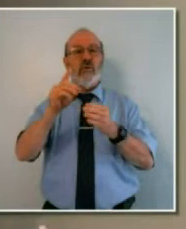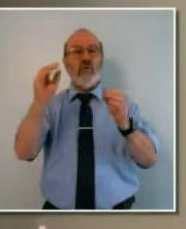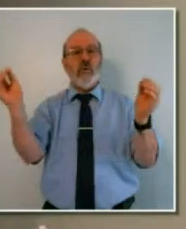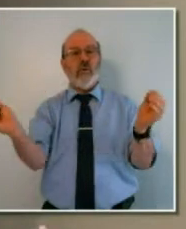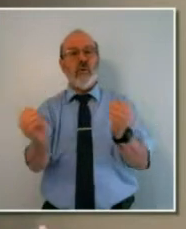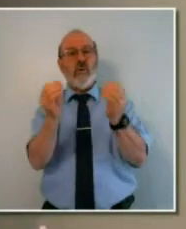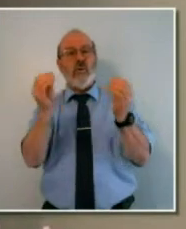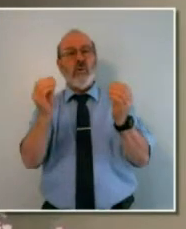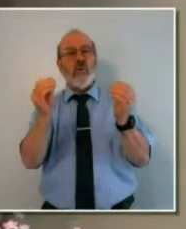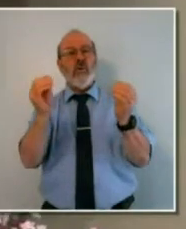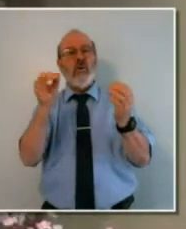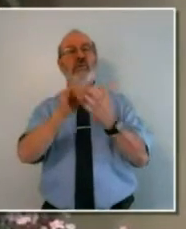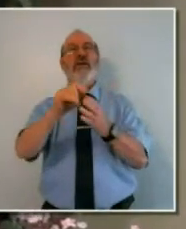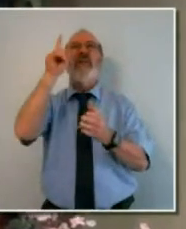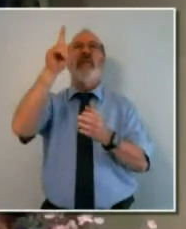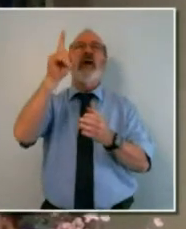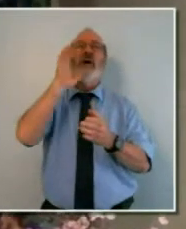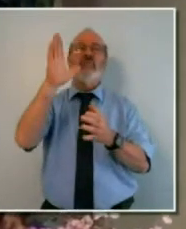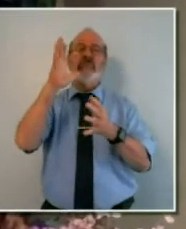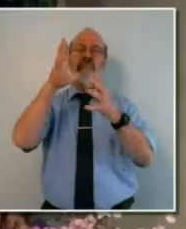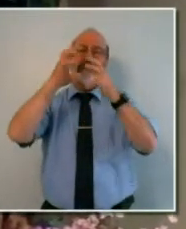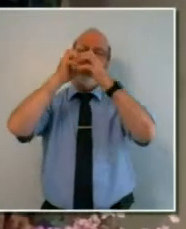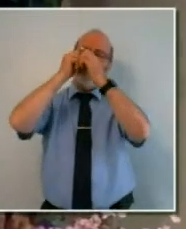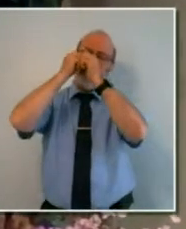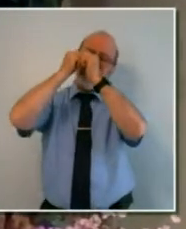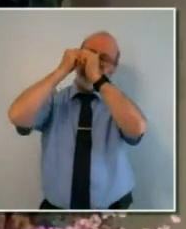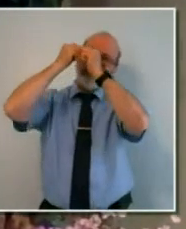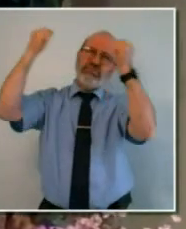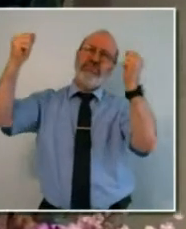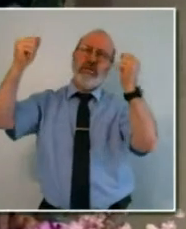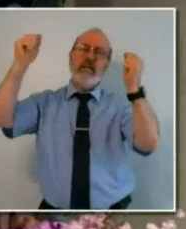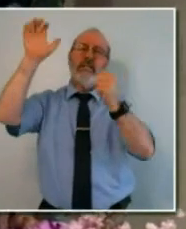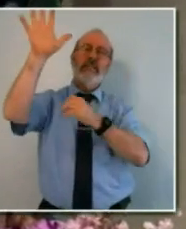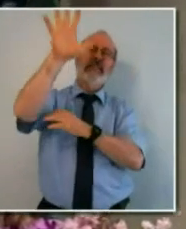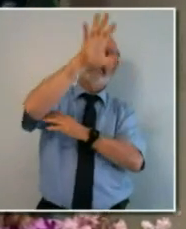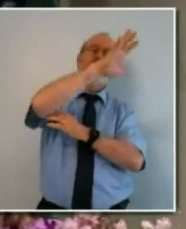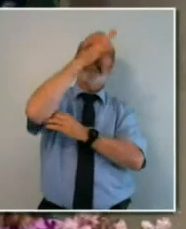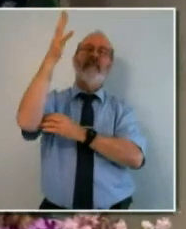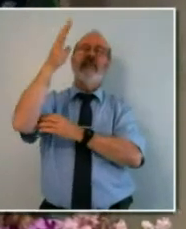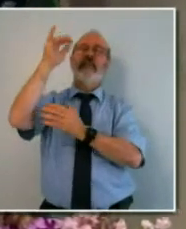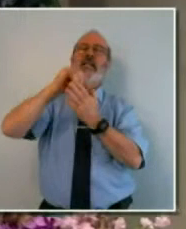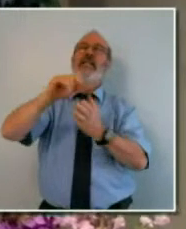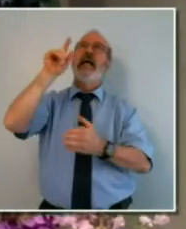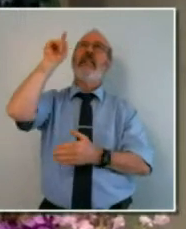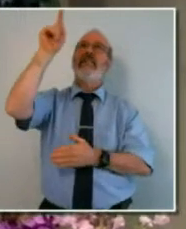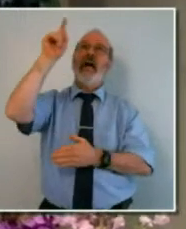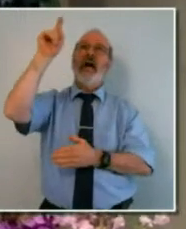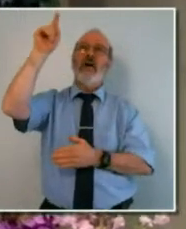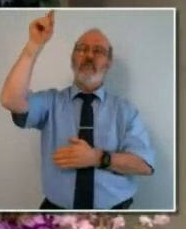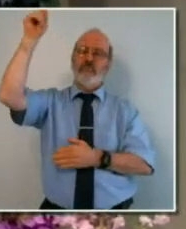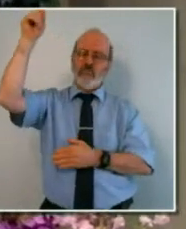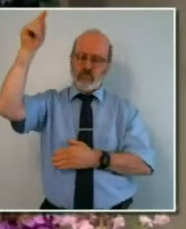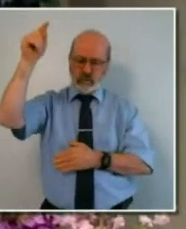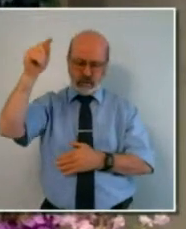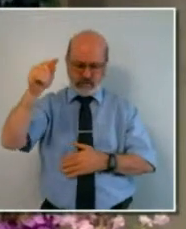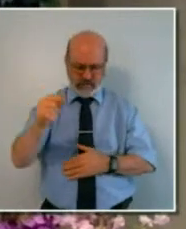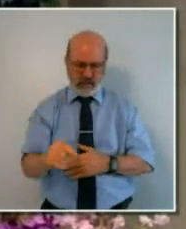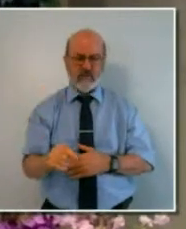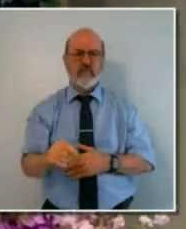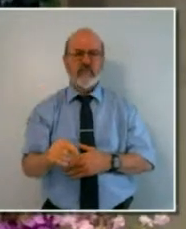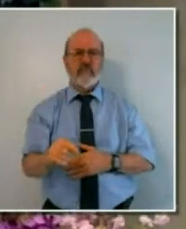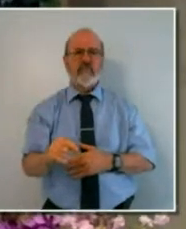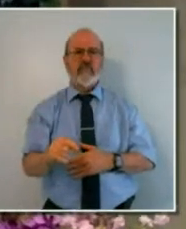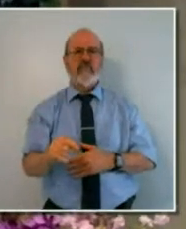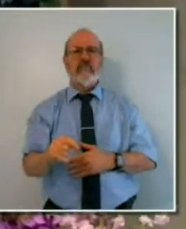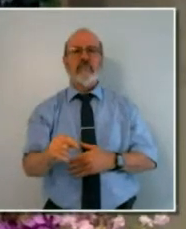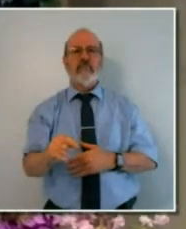that thou wouldst rend the heavens, that thou wouldst come down. And there's